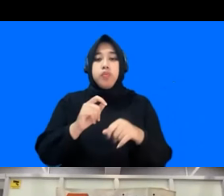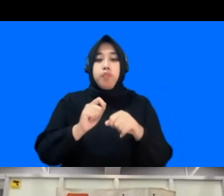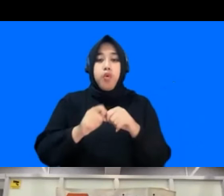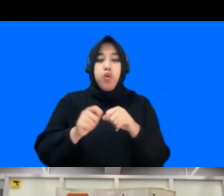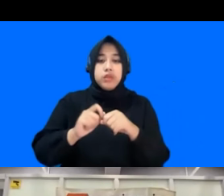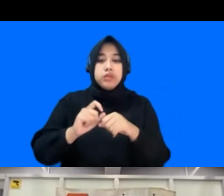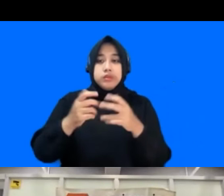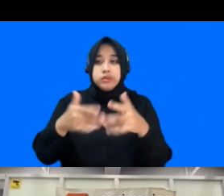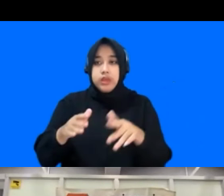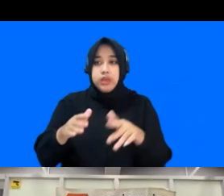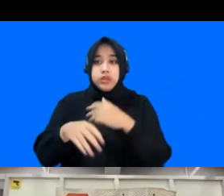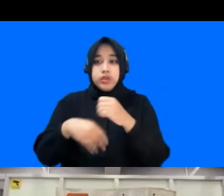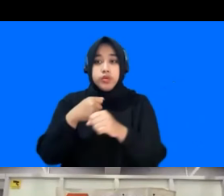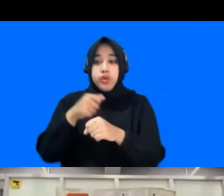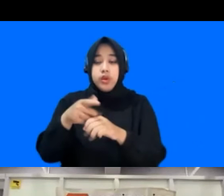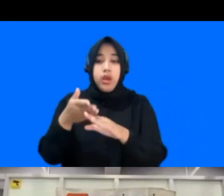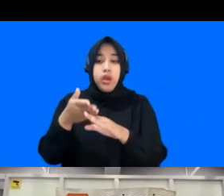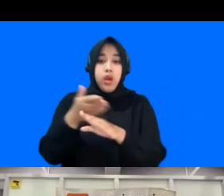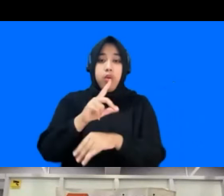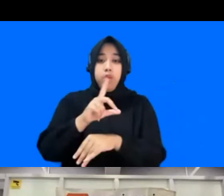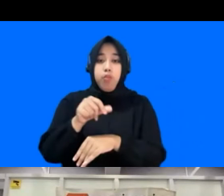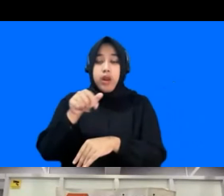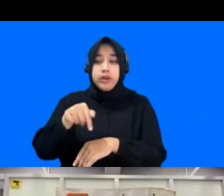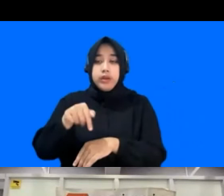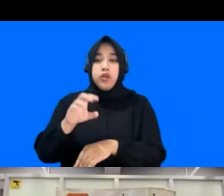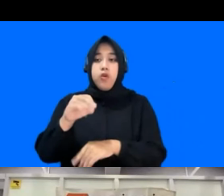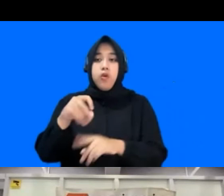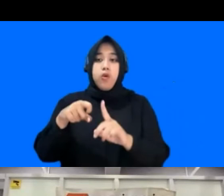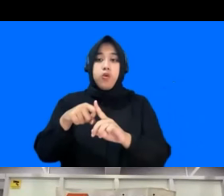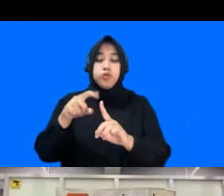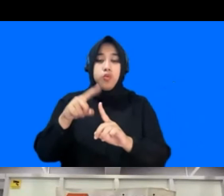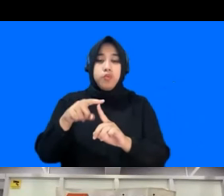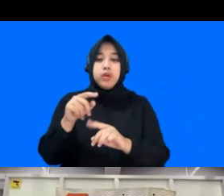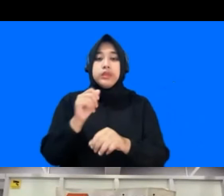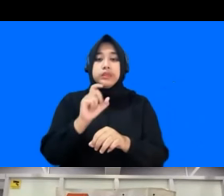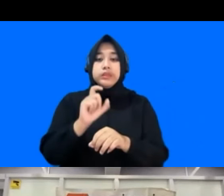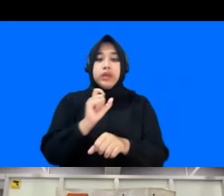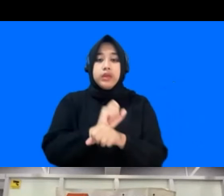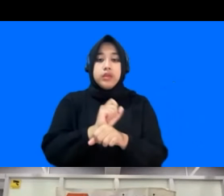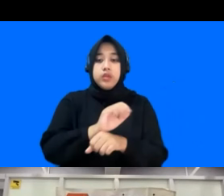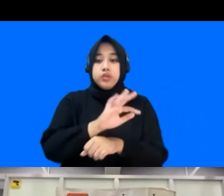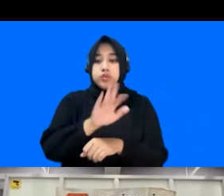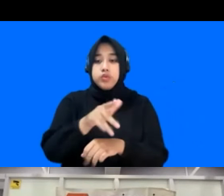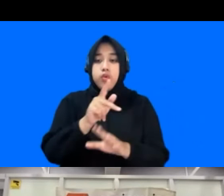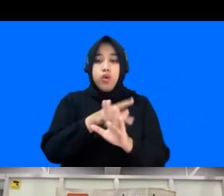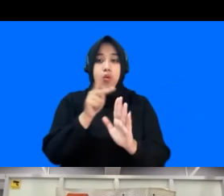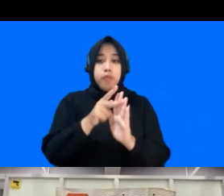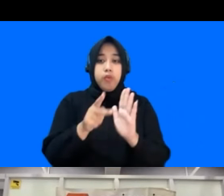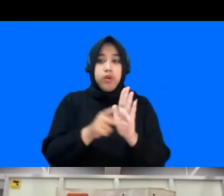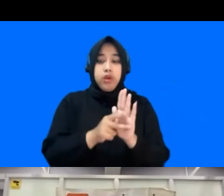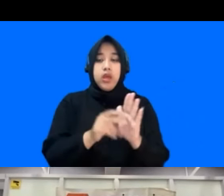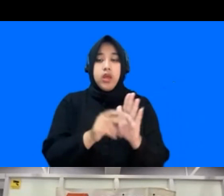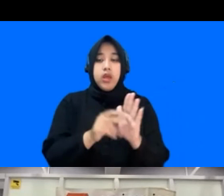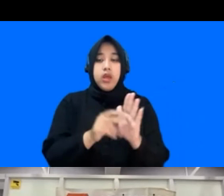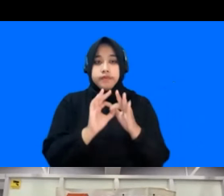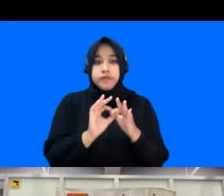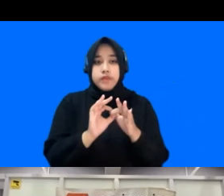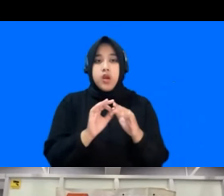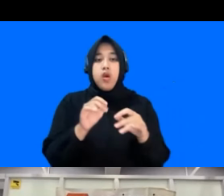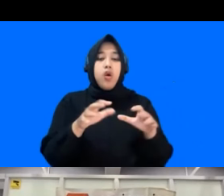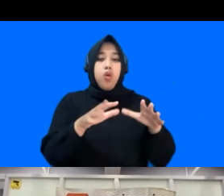that, and through all our assistive tech programs, we work with persons with disabilities, the communities that serve them,